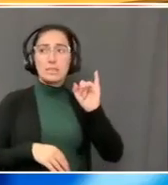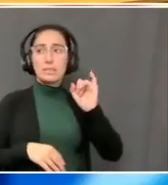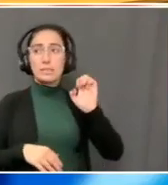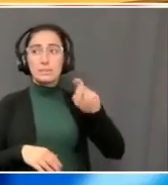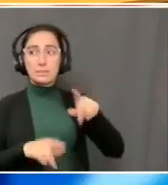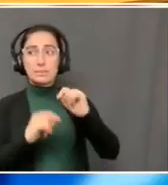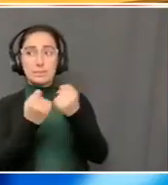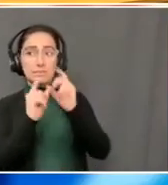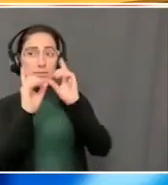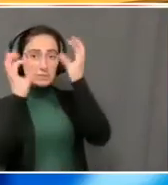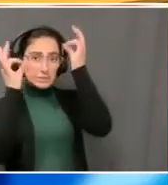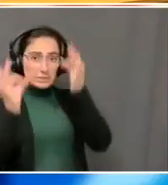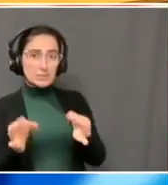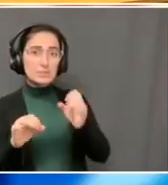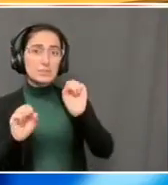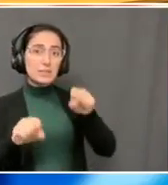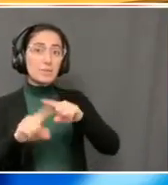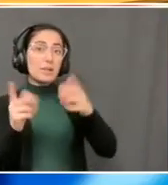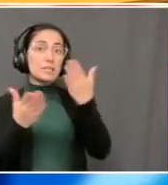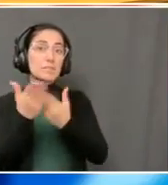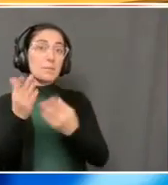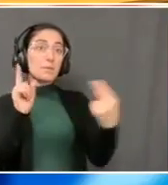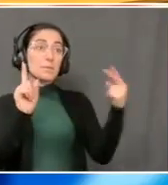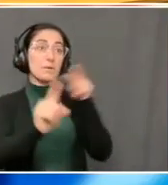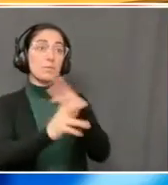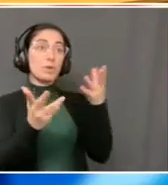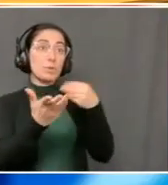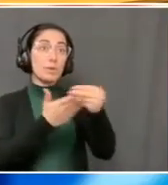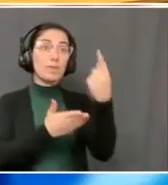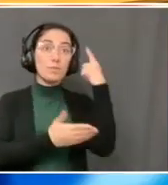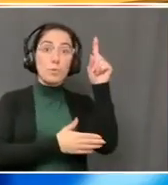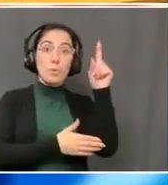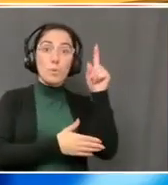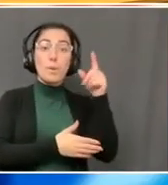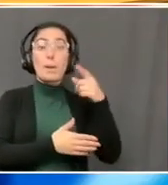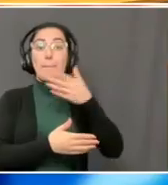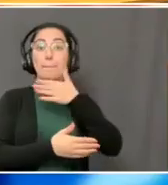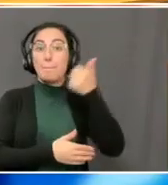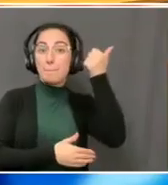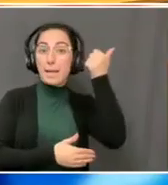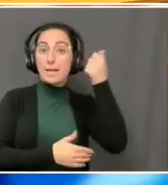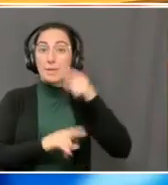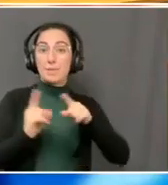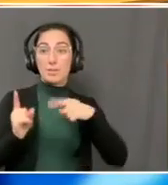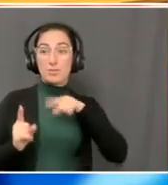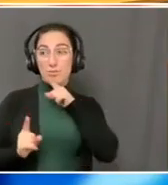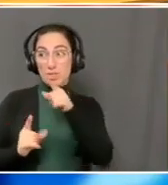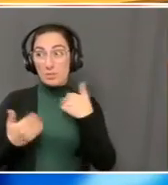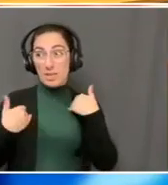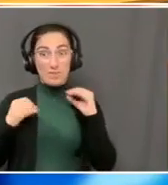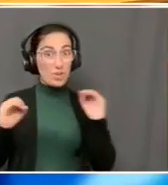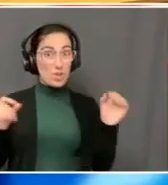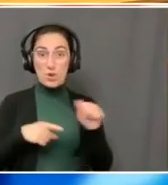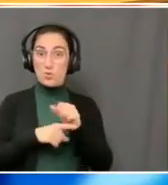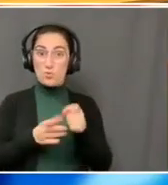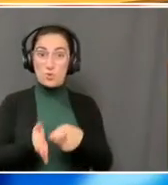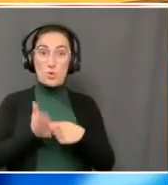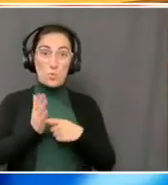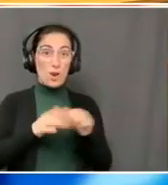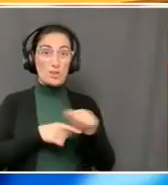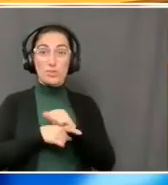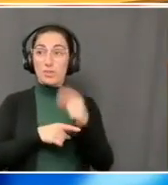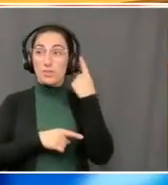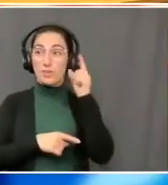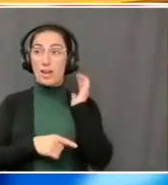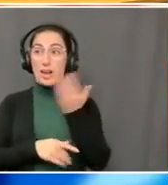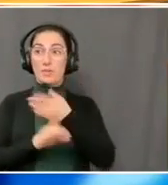the perception that what you pay for is better is actually grounded in a reality that we have no required training for our district BIIs. So I'd really like to